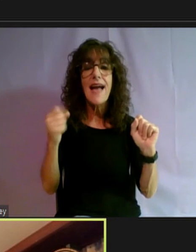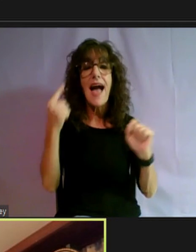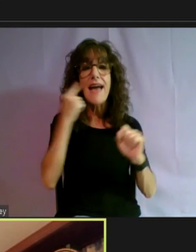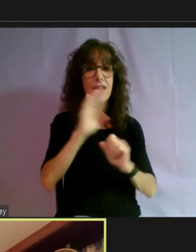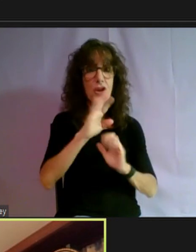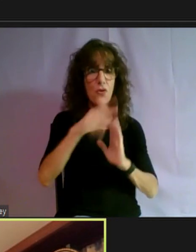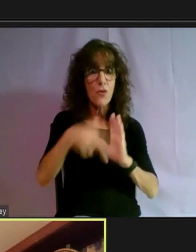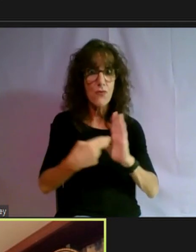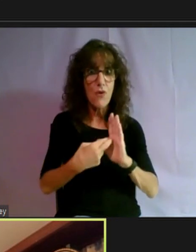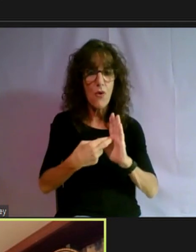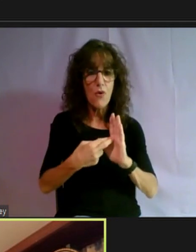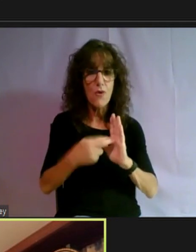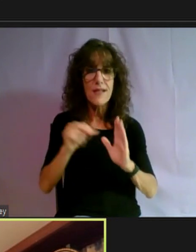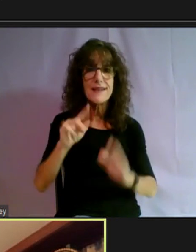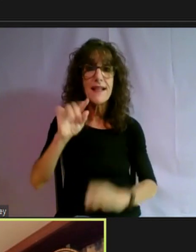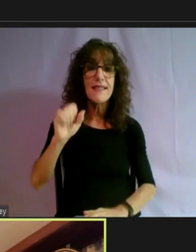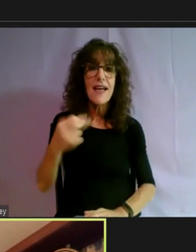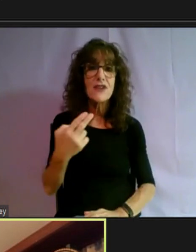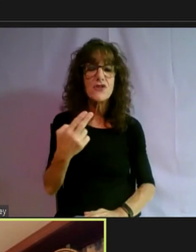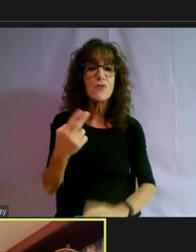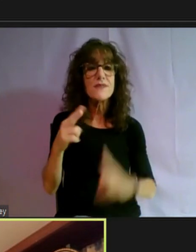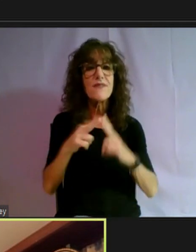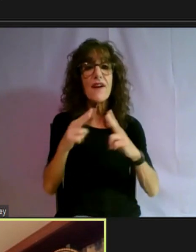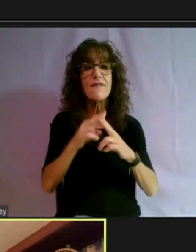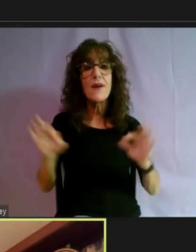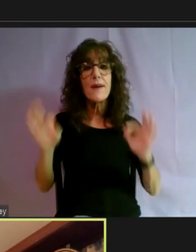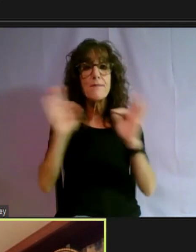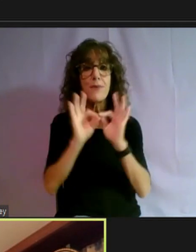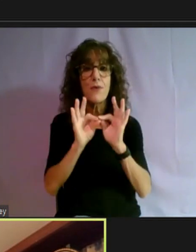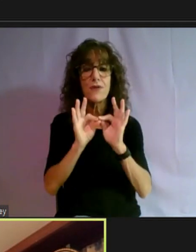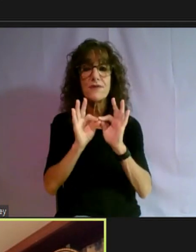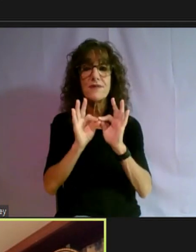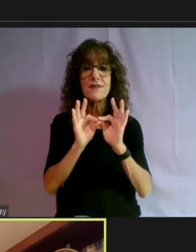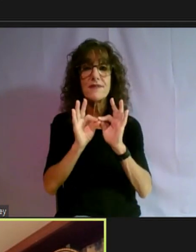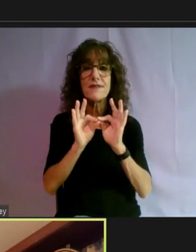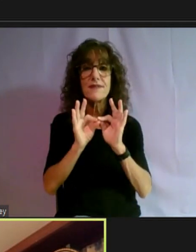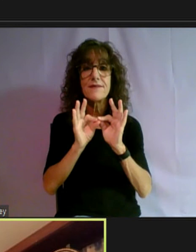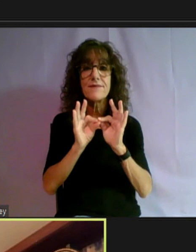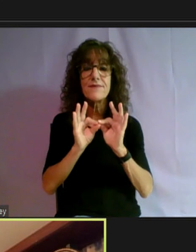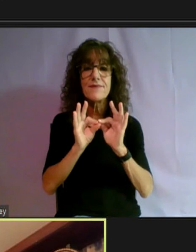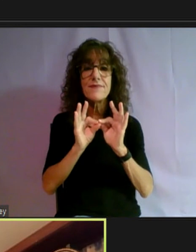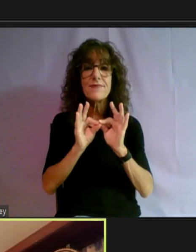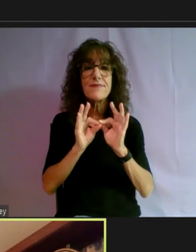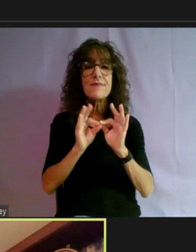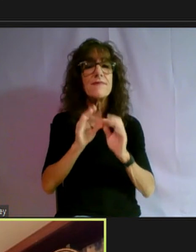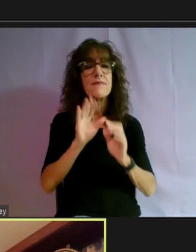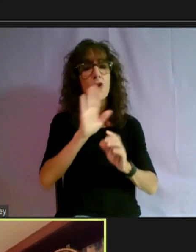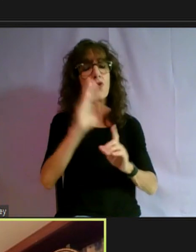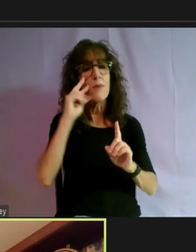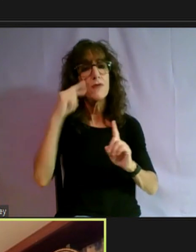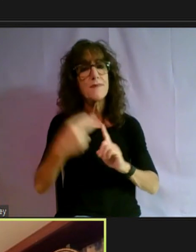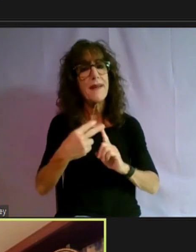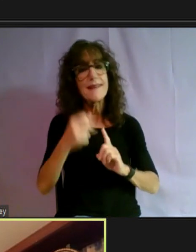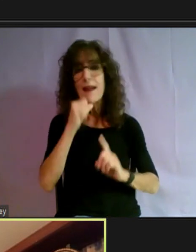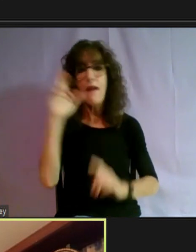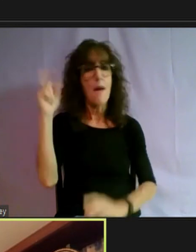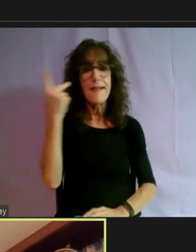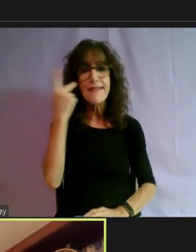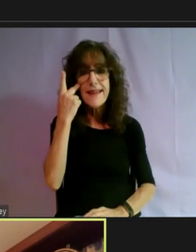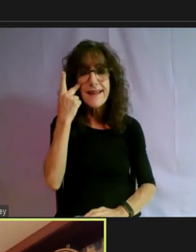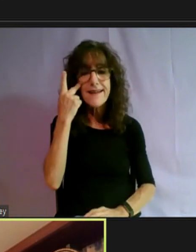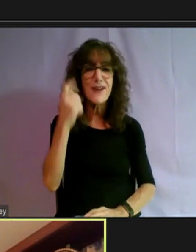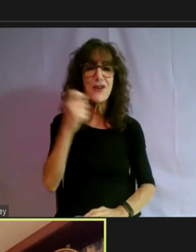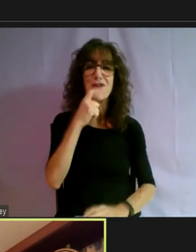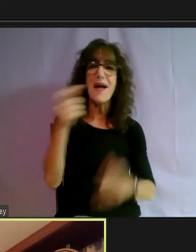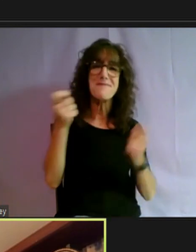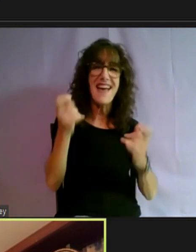role, Nilesh, is incredibly important, because you're coming at it from a completely non-political. You're not management,